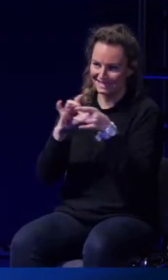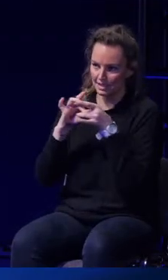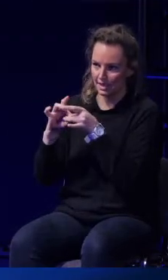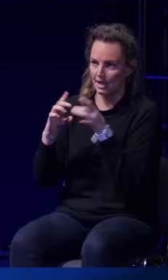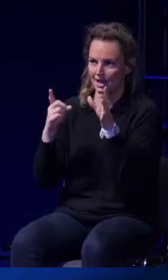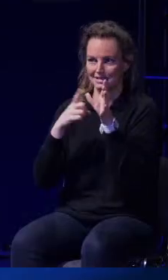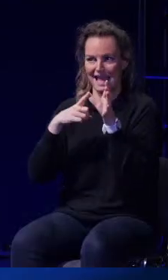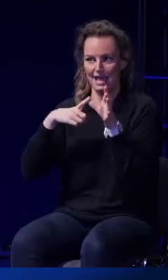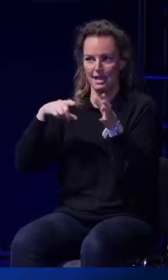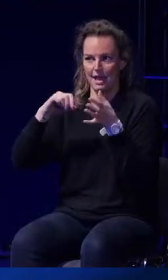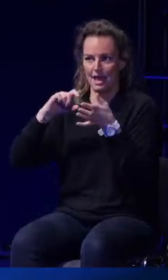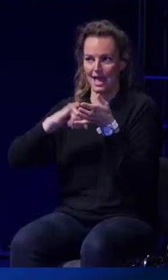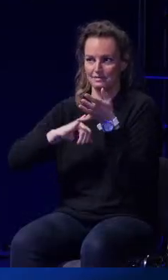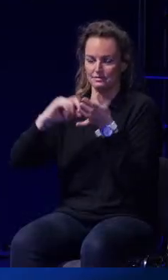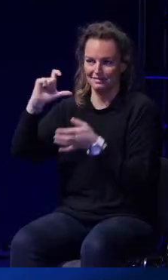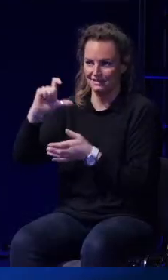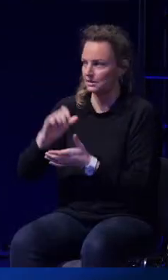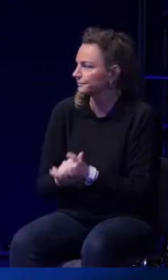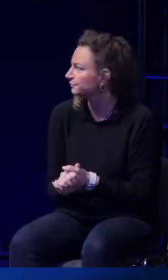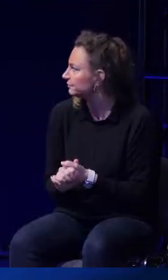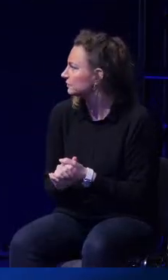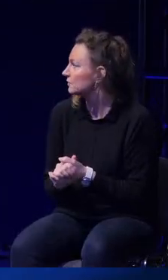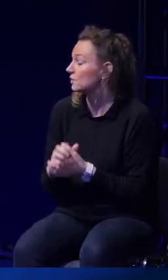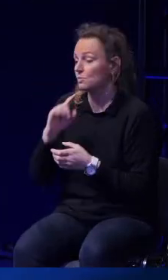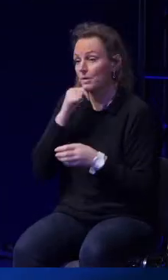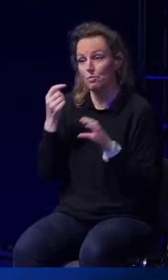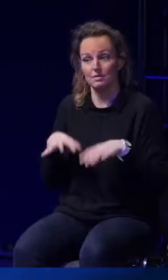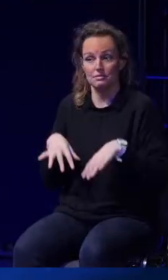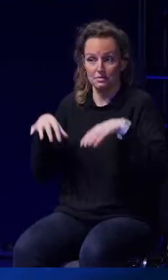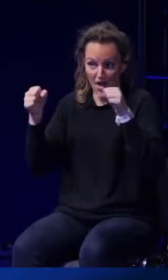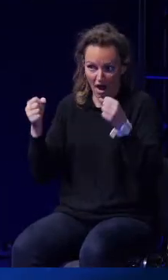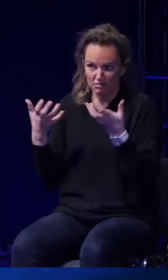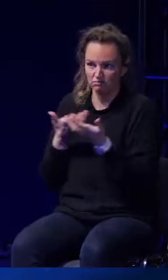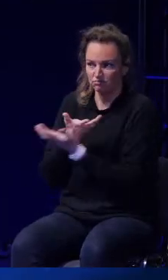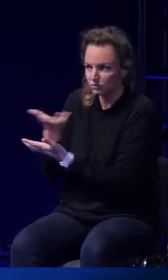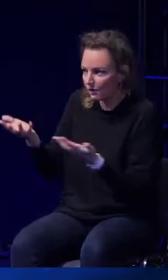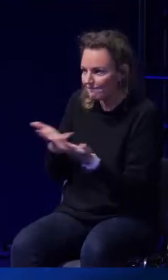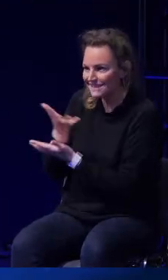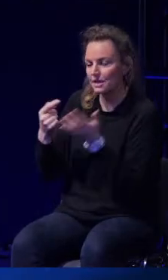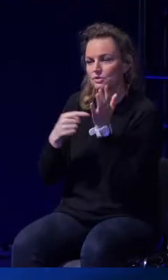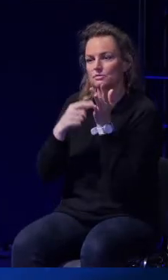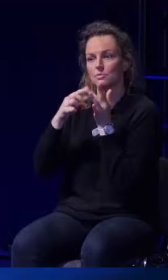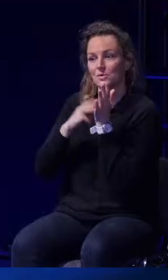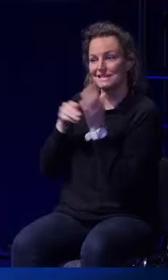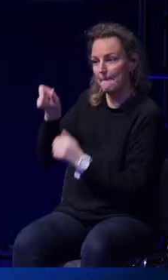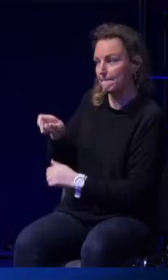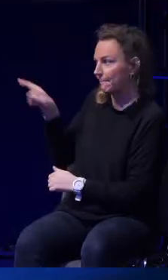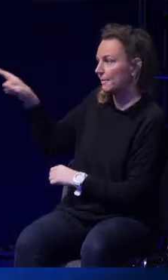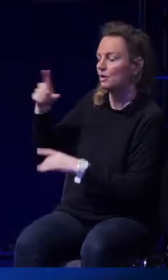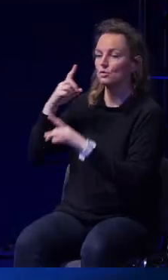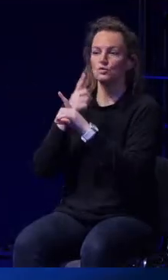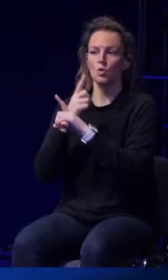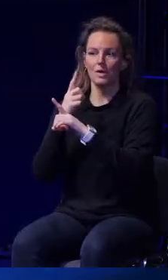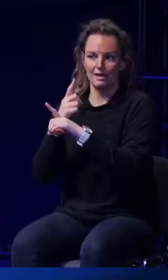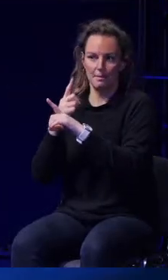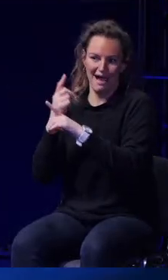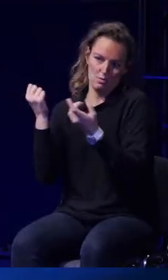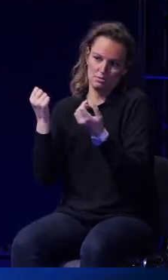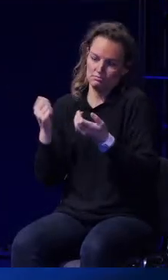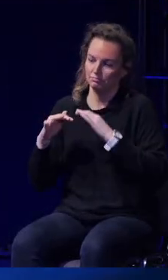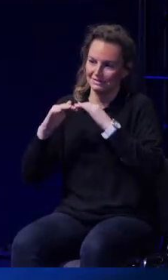ASC. So we're going to be starting off with Tim talking about kind of the state of color.